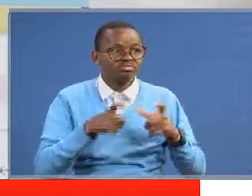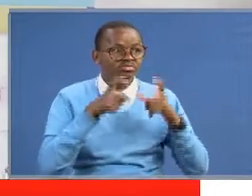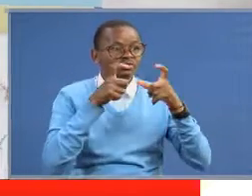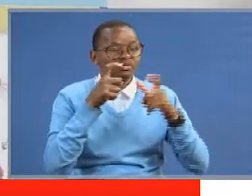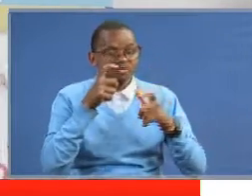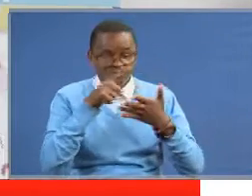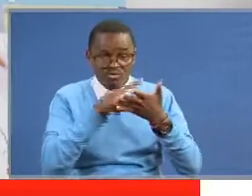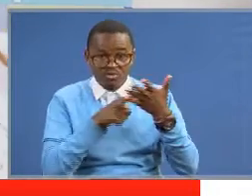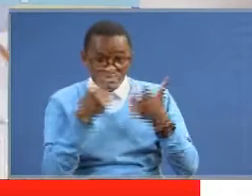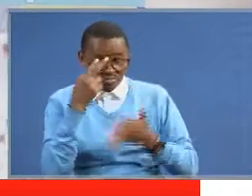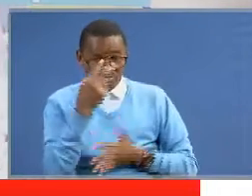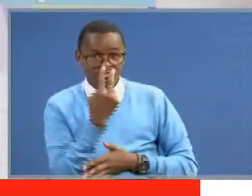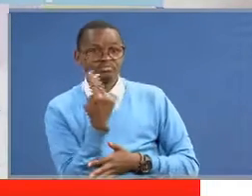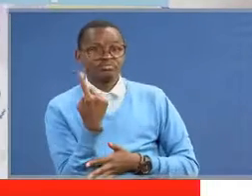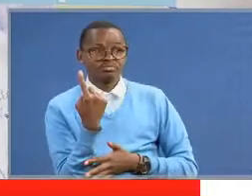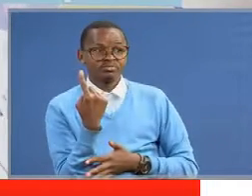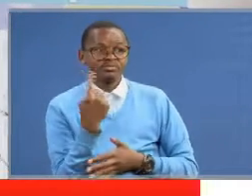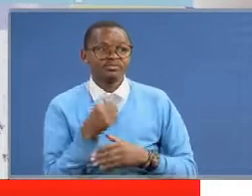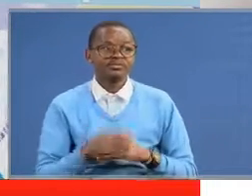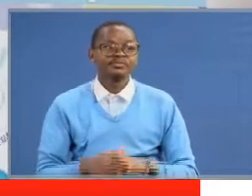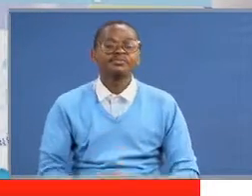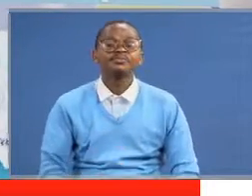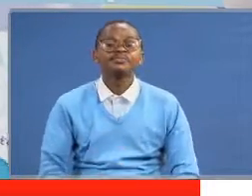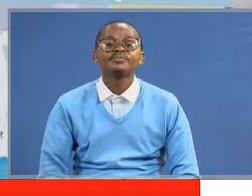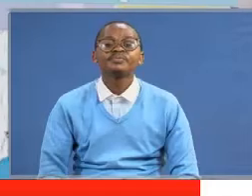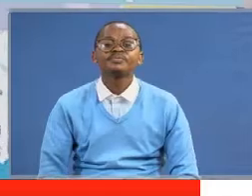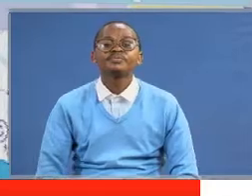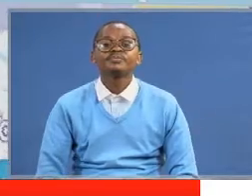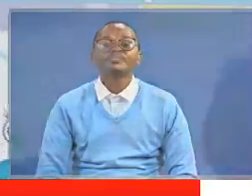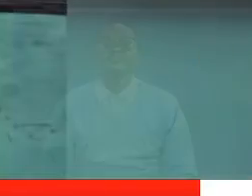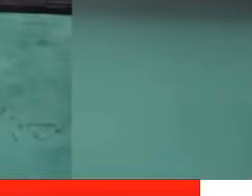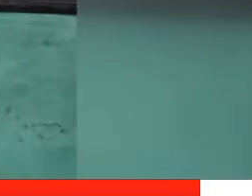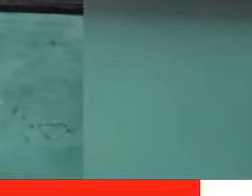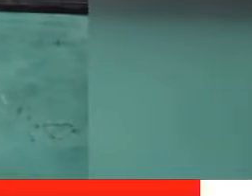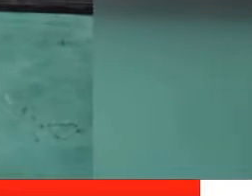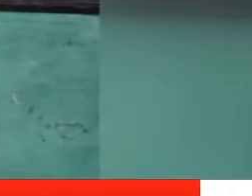Let's take a look at those particular clips just before we continue.